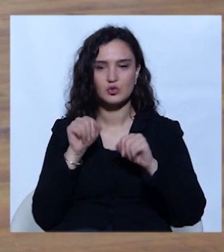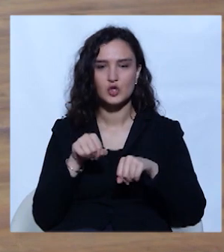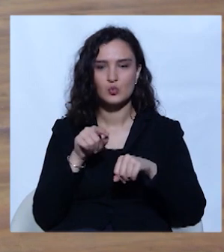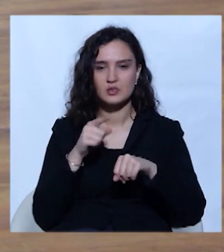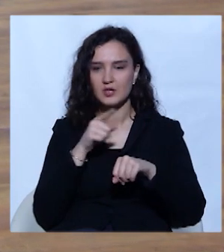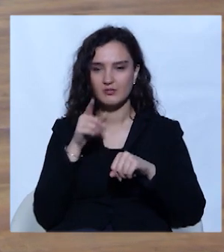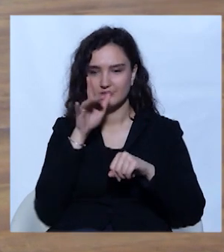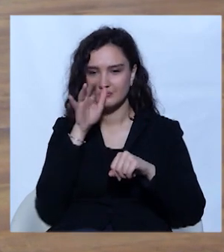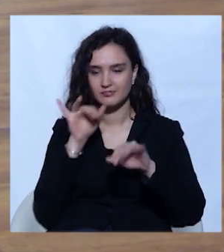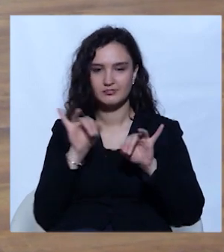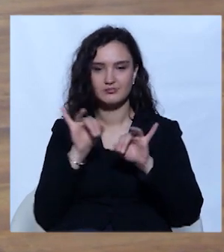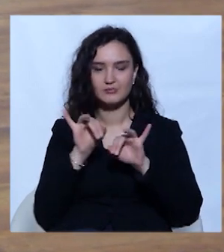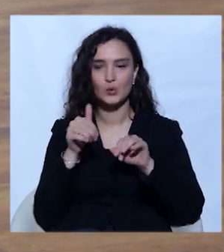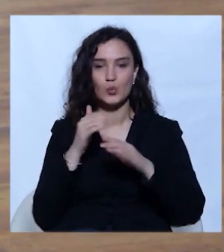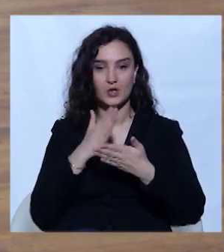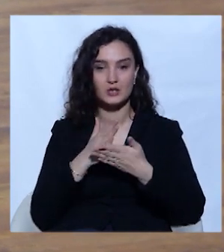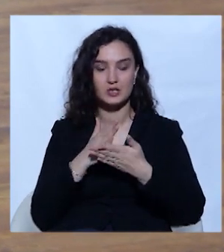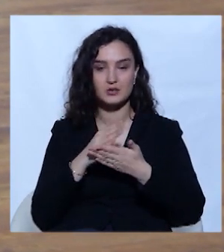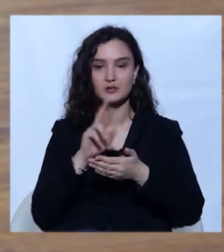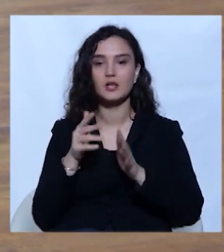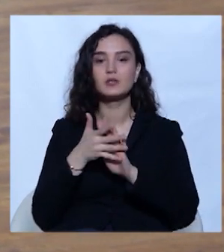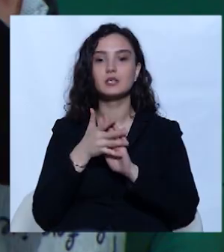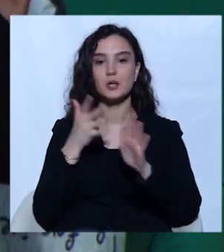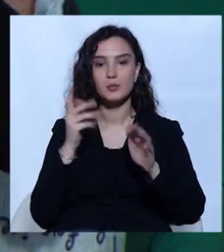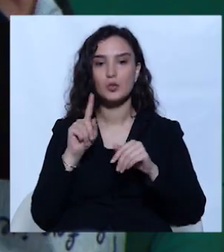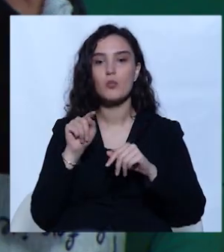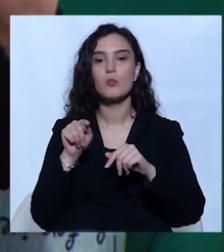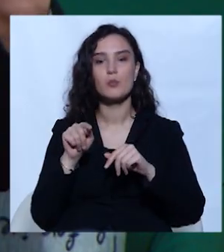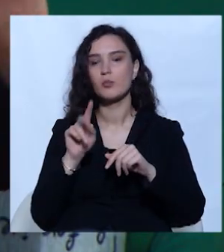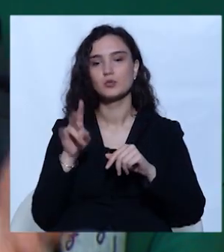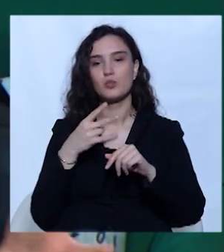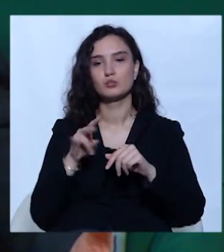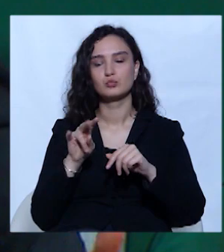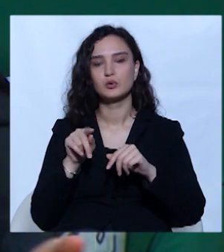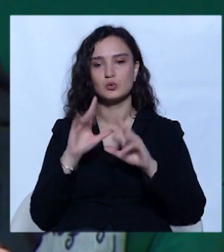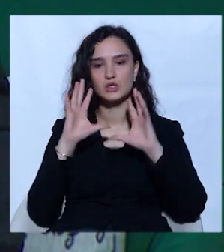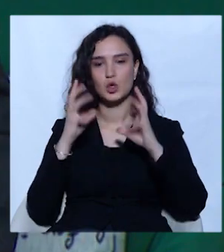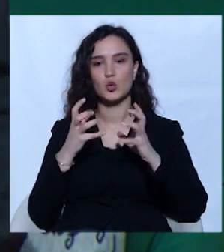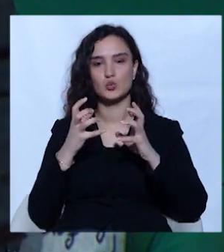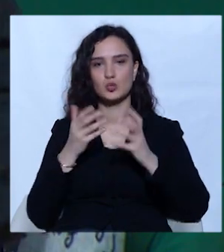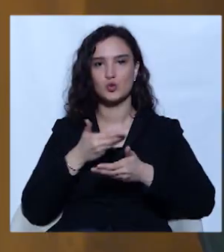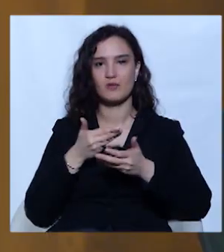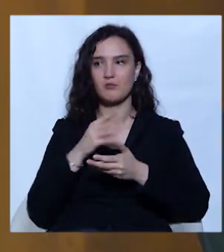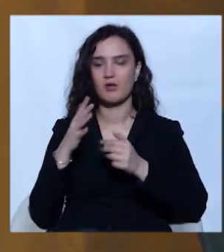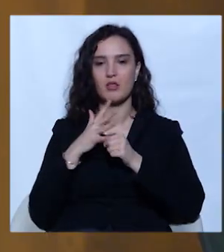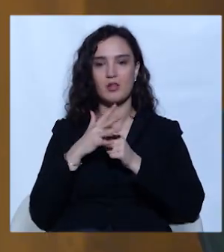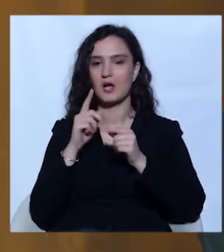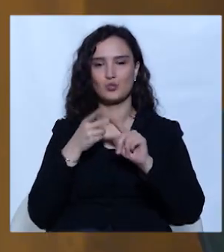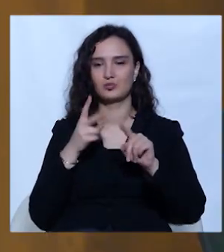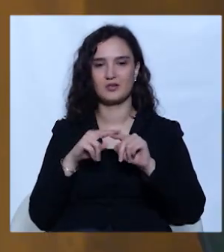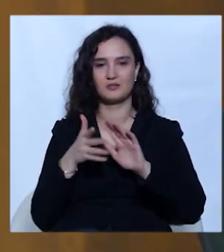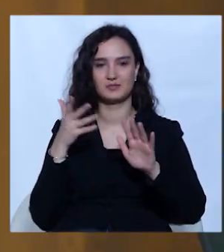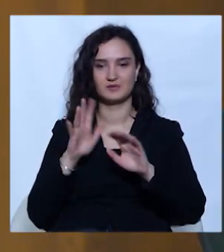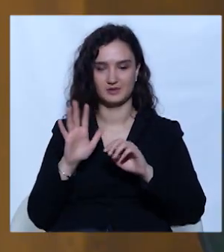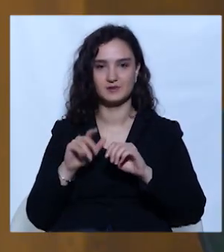fun of how he is, and he realizes that he shouldn't take life too seriously. So he's on